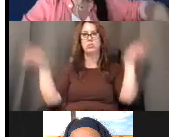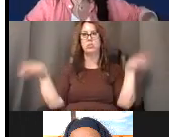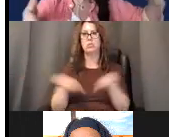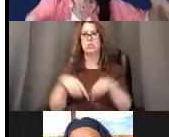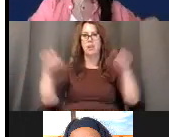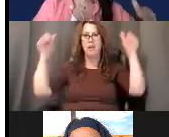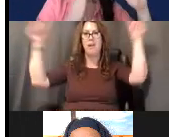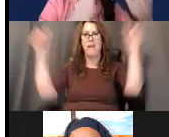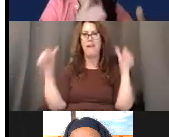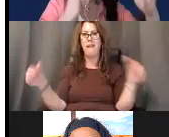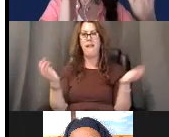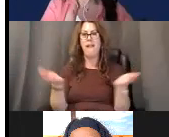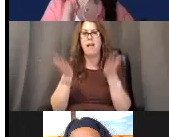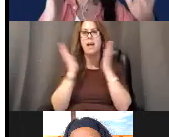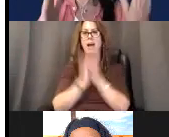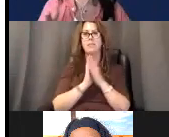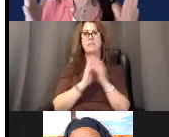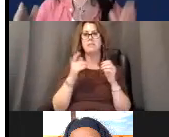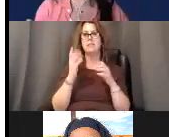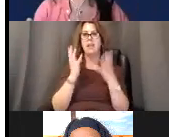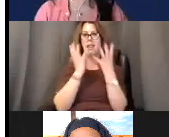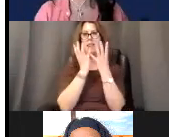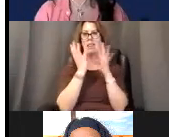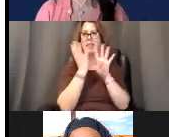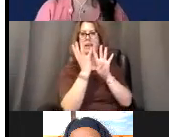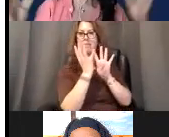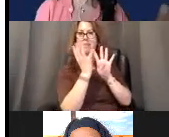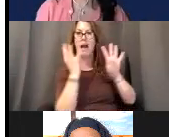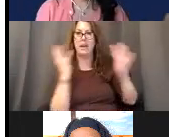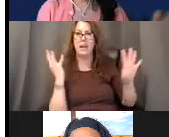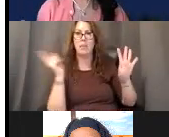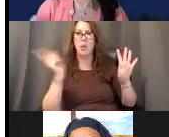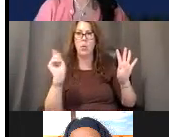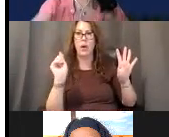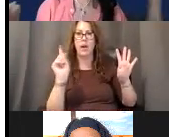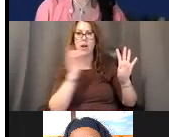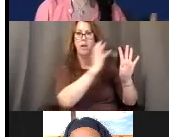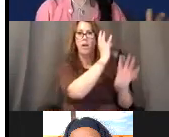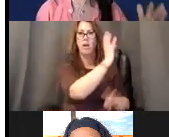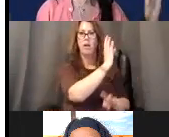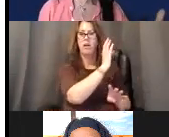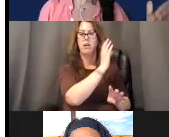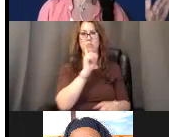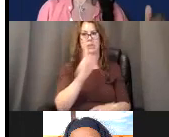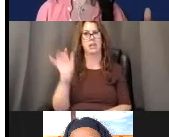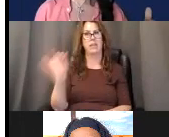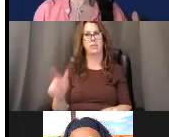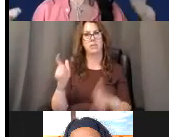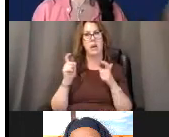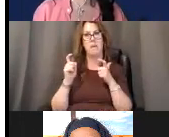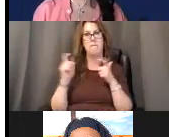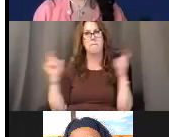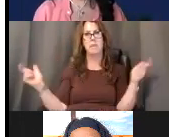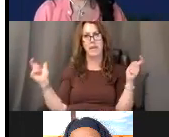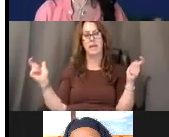to line up in categories of where you fit. We shared that story because it was an epic fail and nobody got out of their desk and